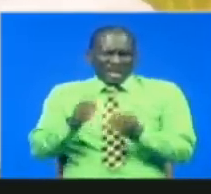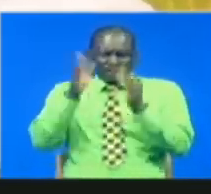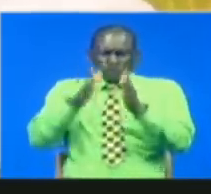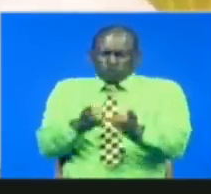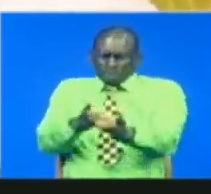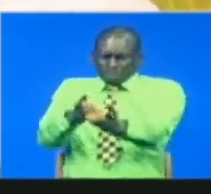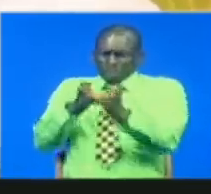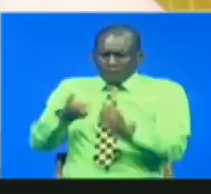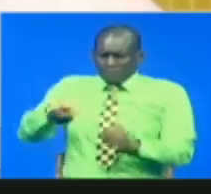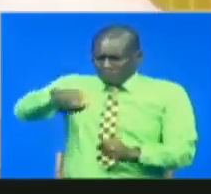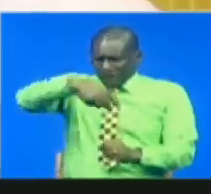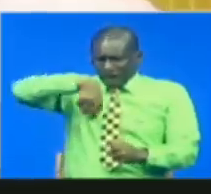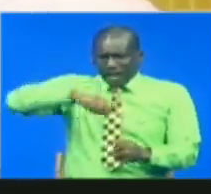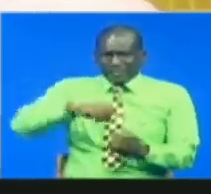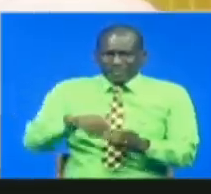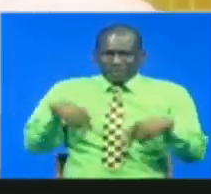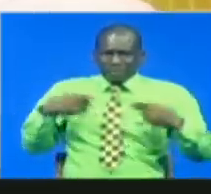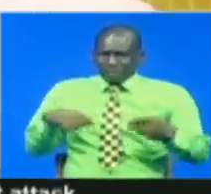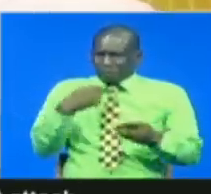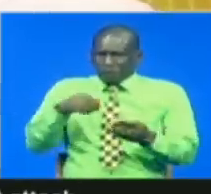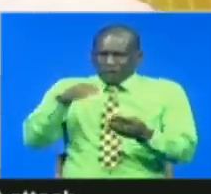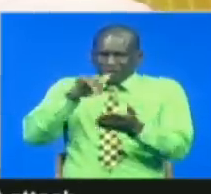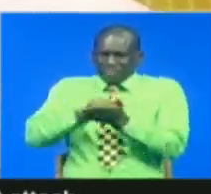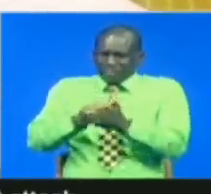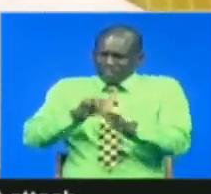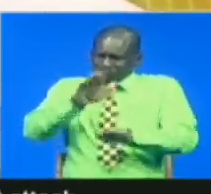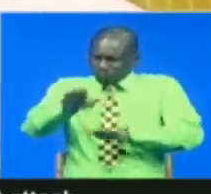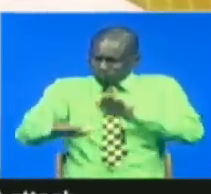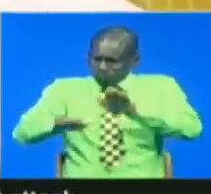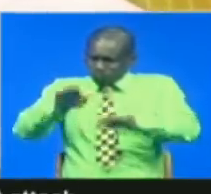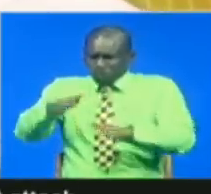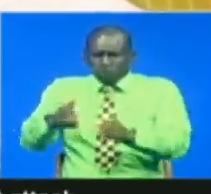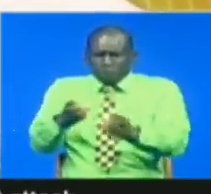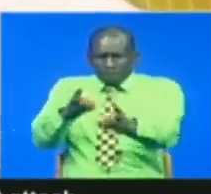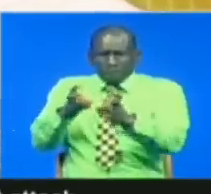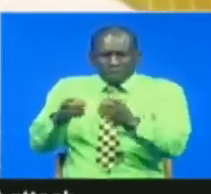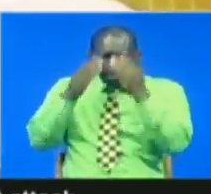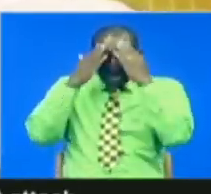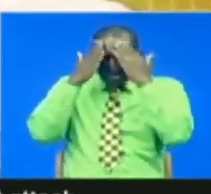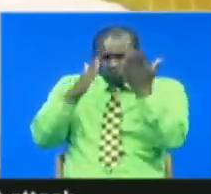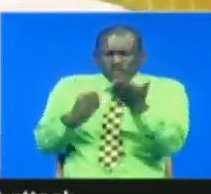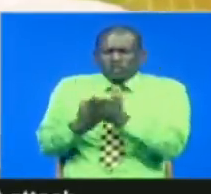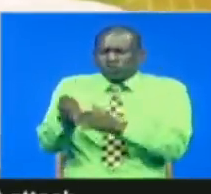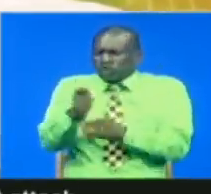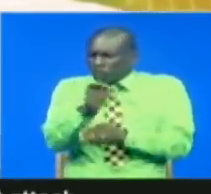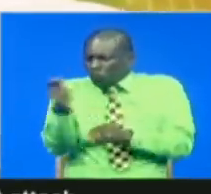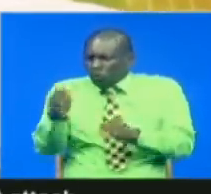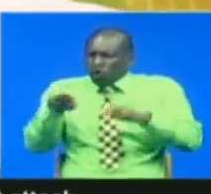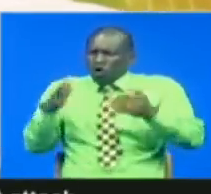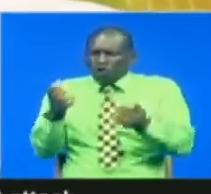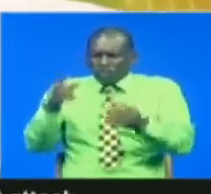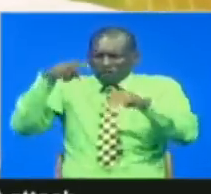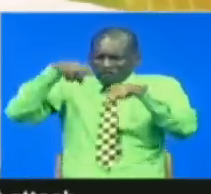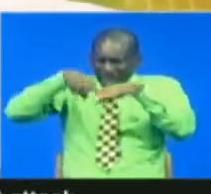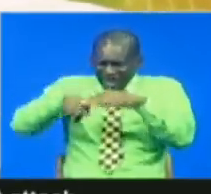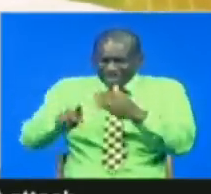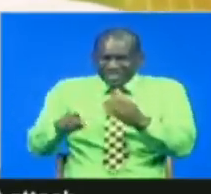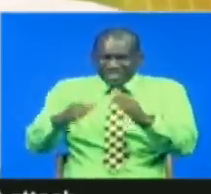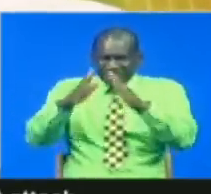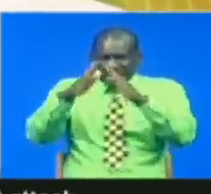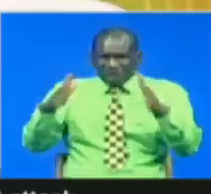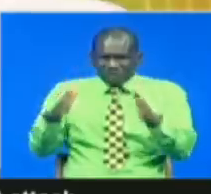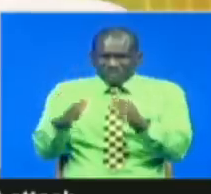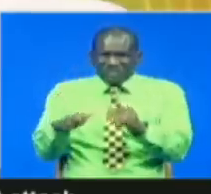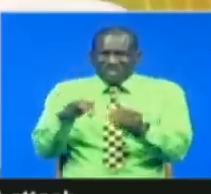at us, you know, the people that were in that stairs. I don't know if it was through the window or they had walked into the staircase, because